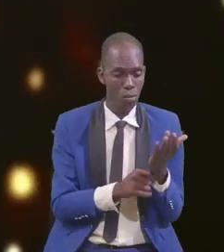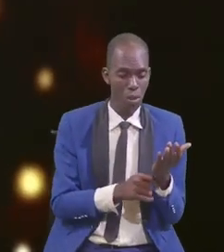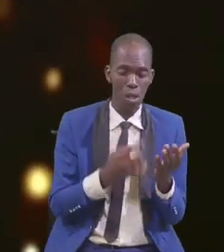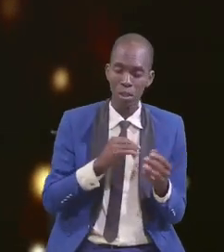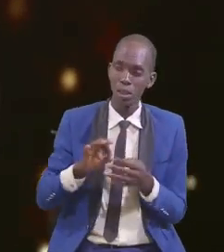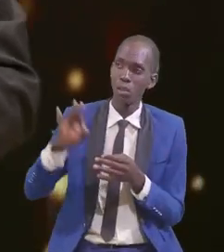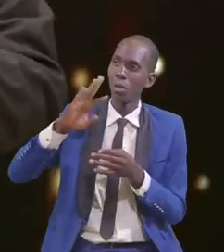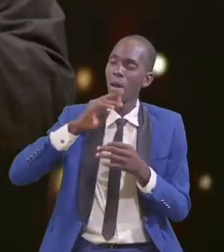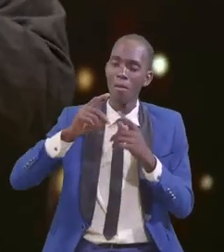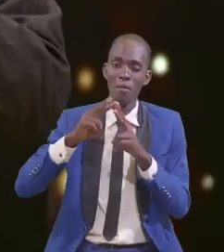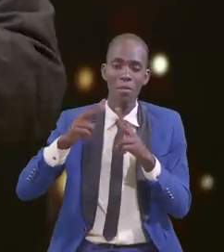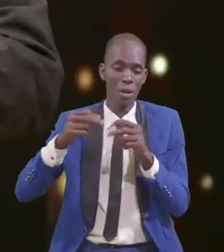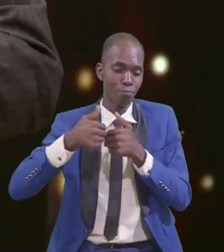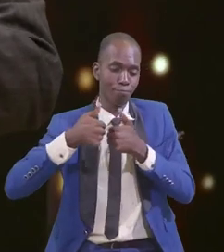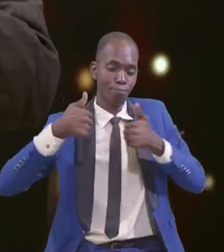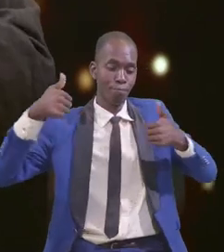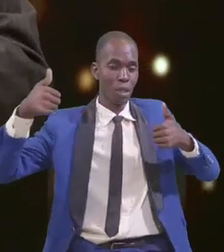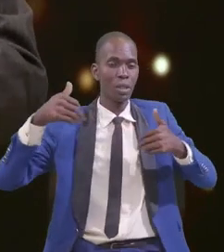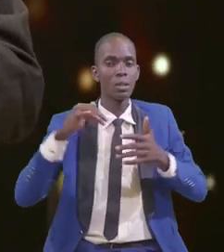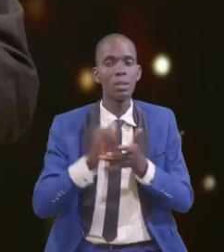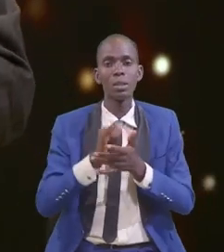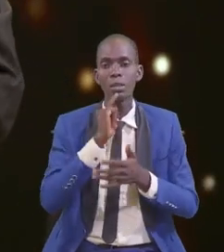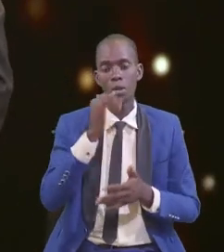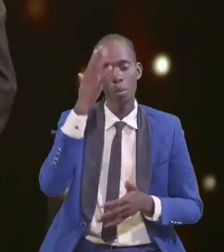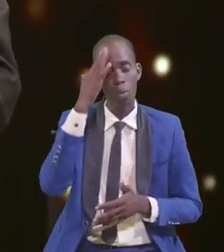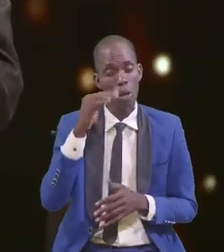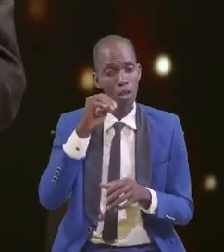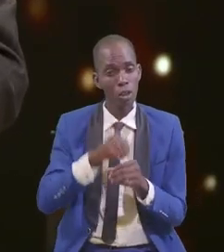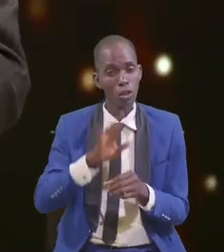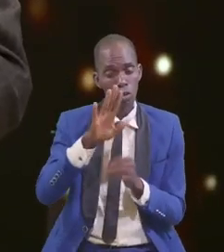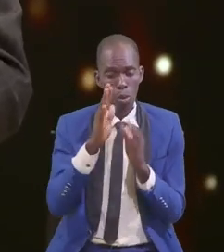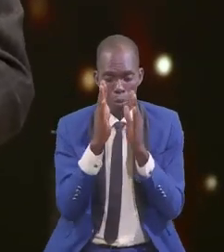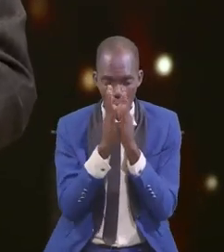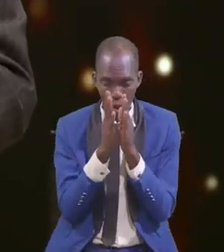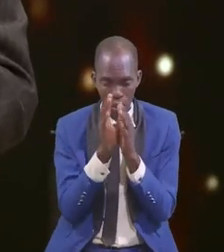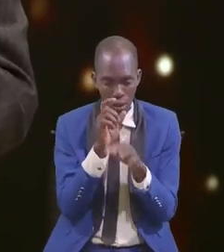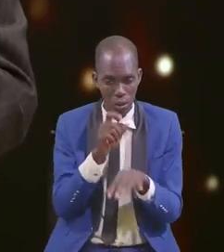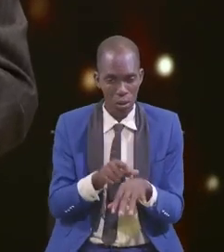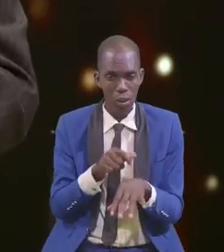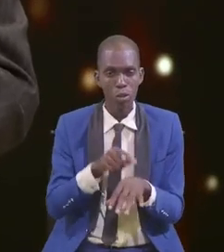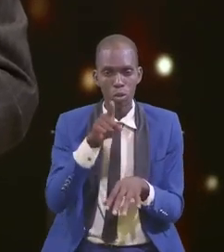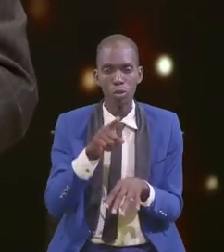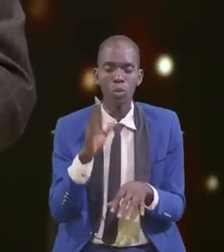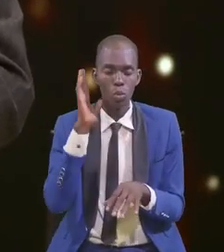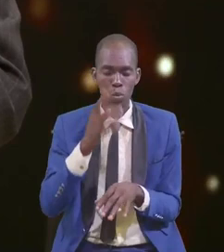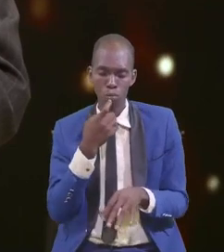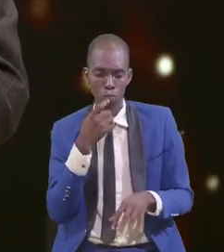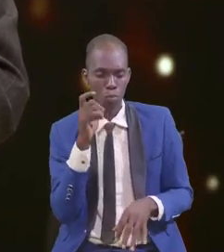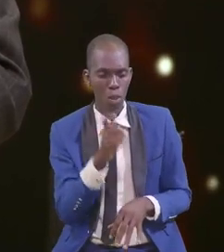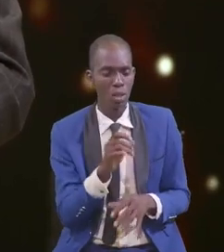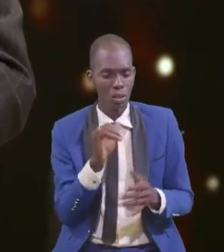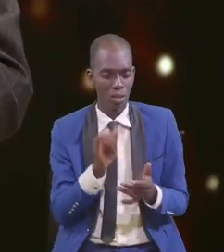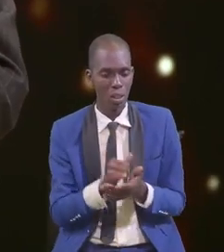flesh, that's why you are there in prayer. You see, the flesh must come to the same